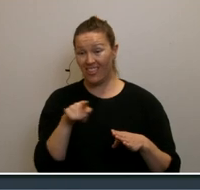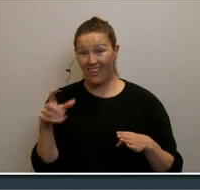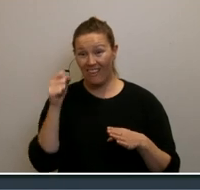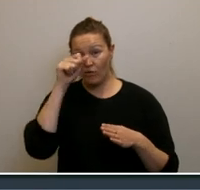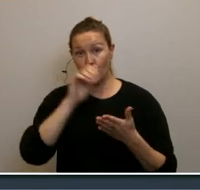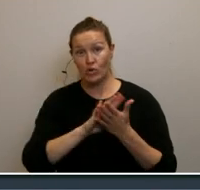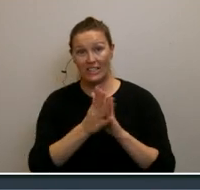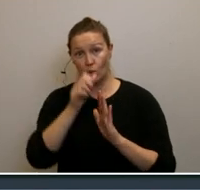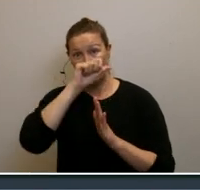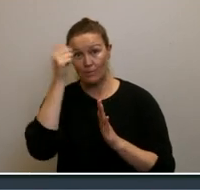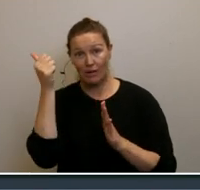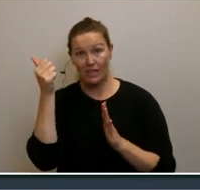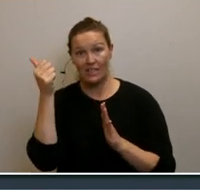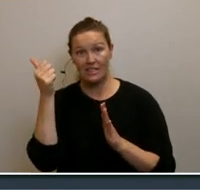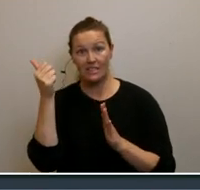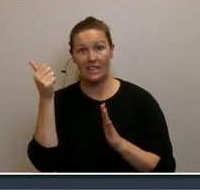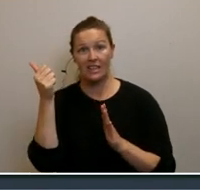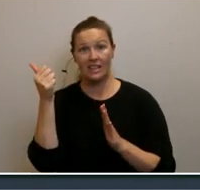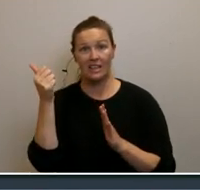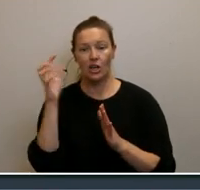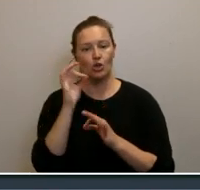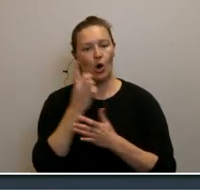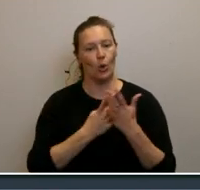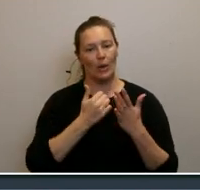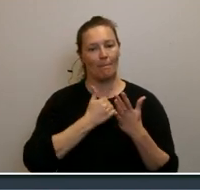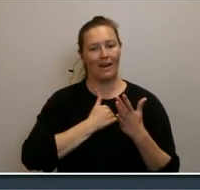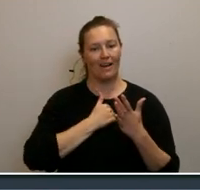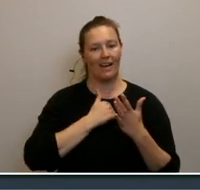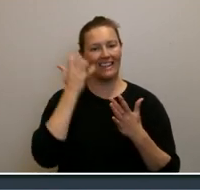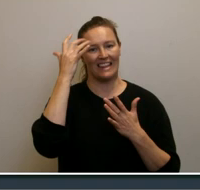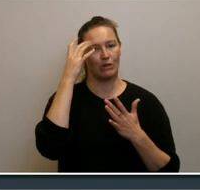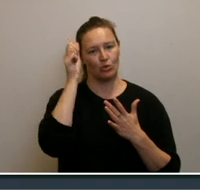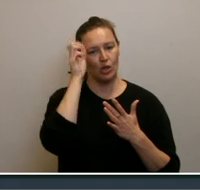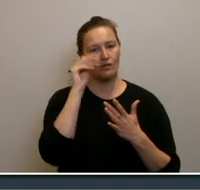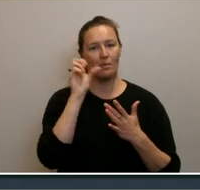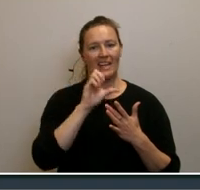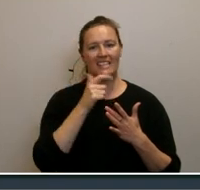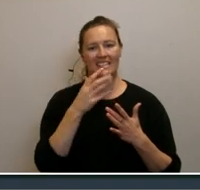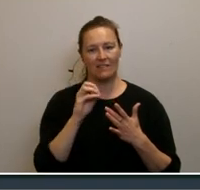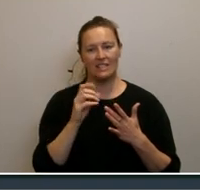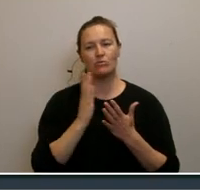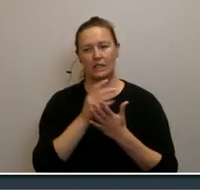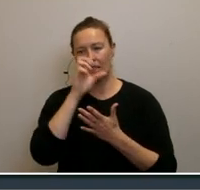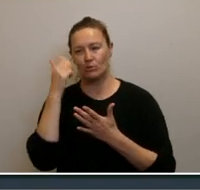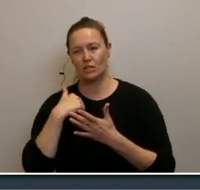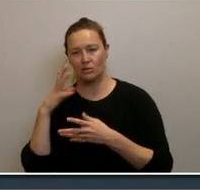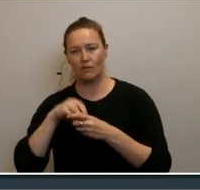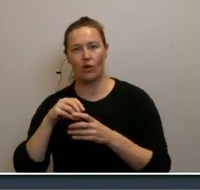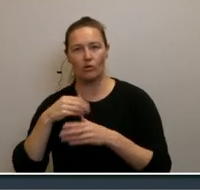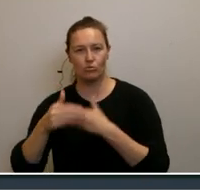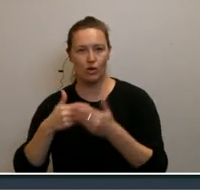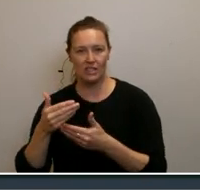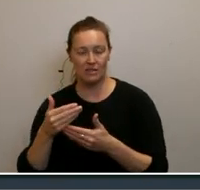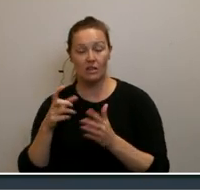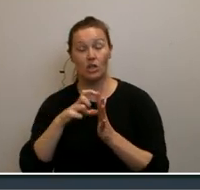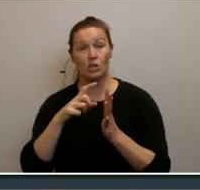expertise, not my just 1970s theoretical knowledge, all need to be part of this process.